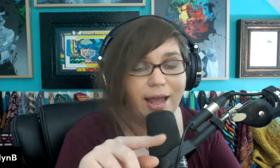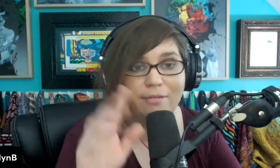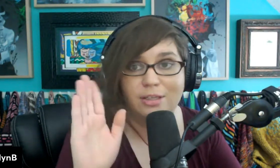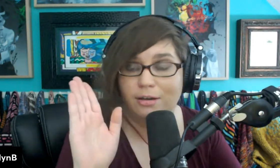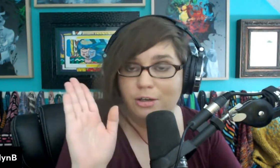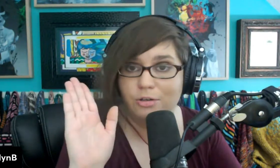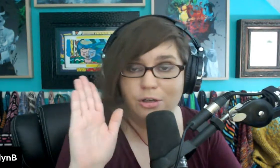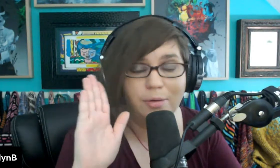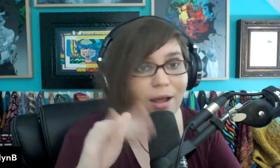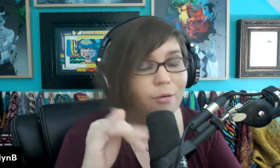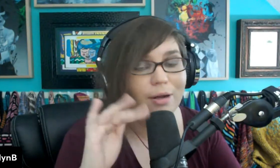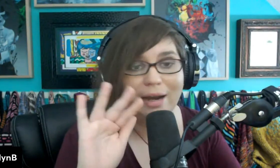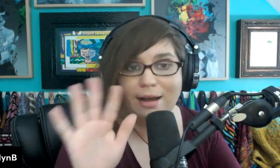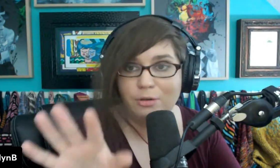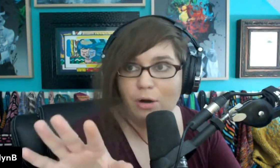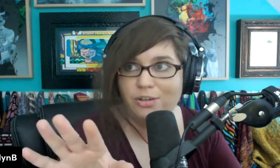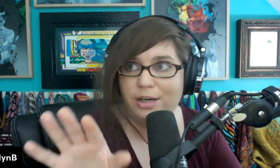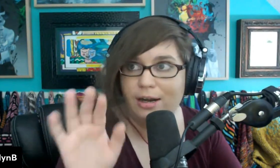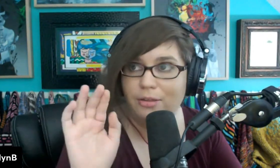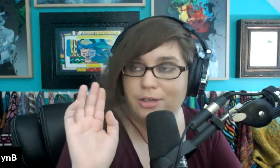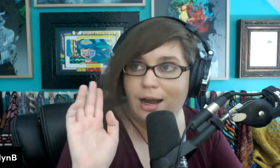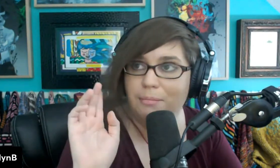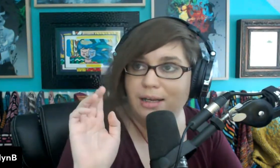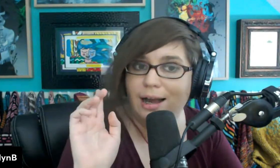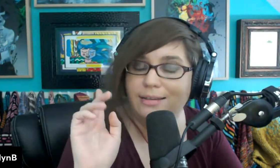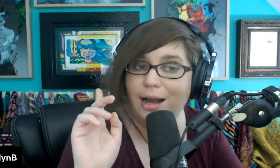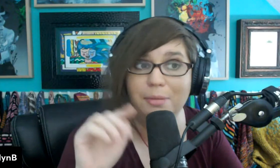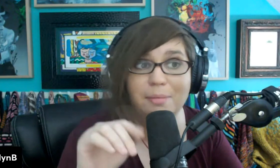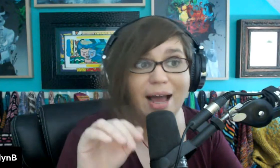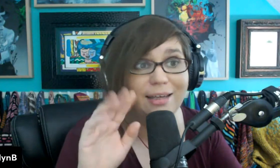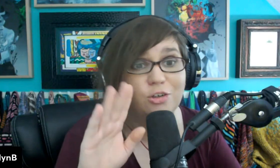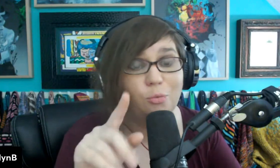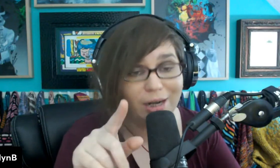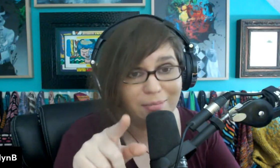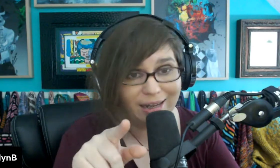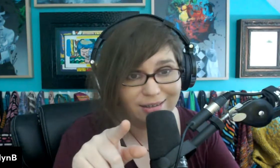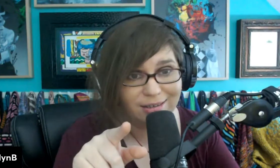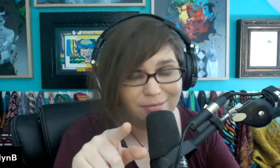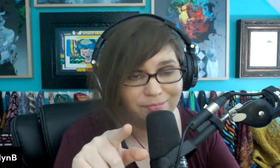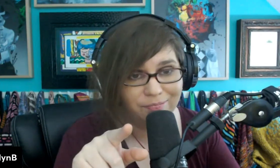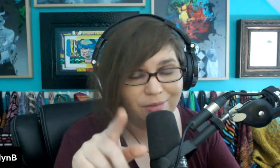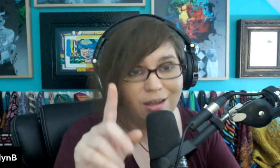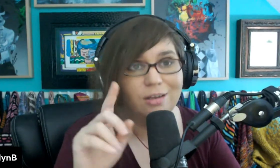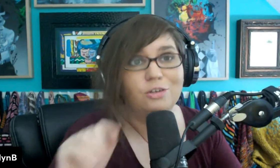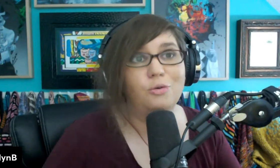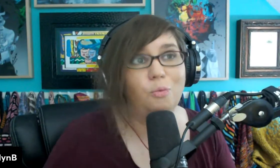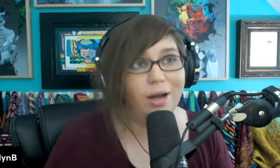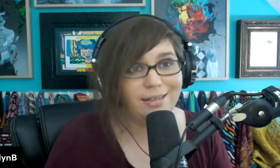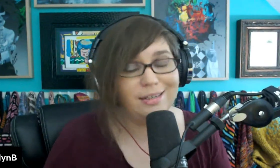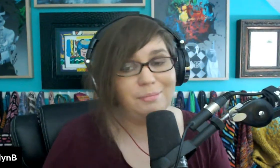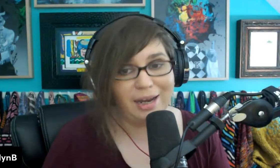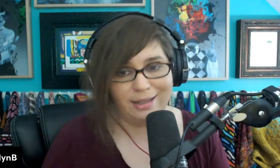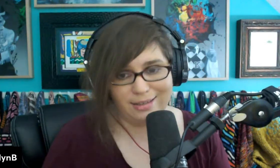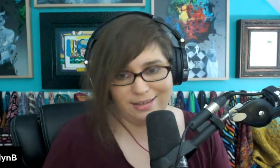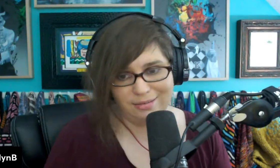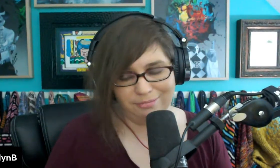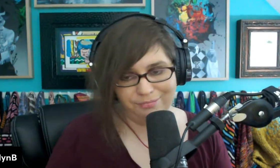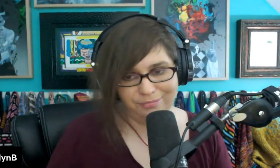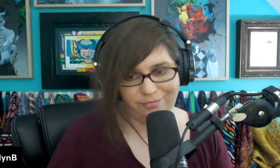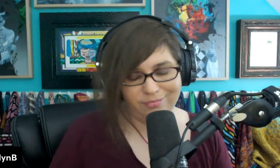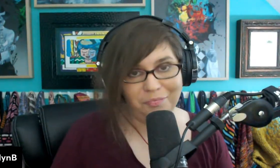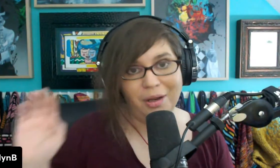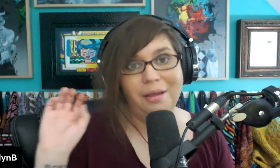they have is on YouTube. We might have to watch it at another time, but guys, I will be back in 20 minutes. 20 minutes.